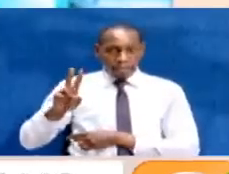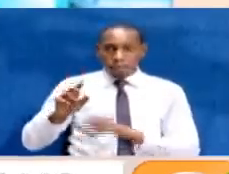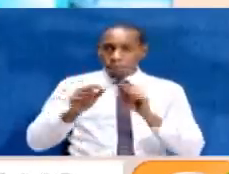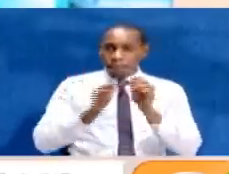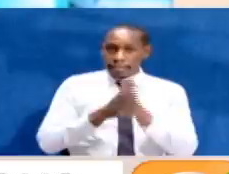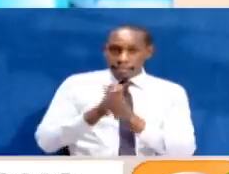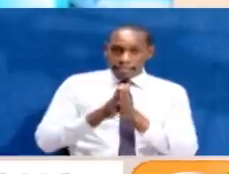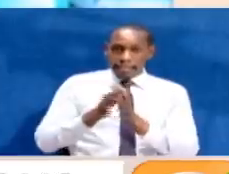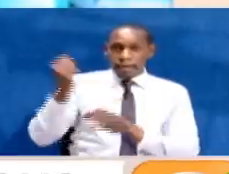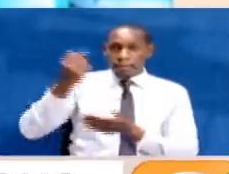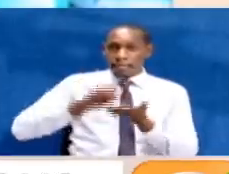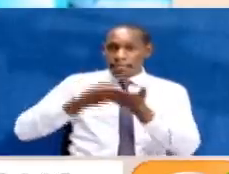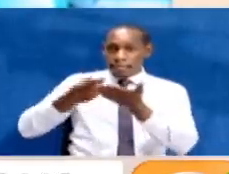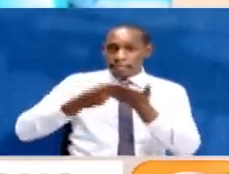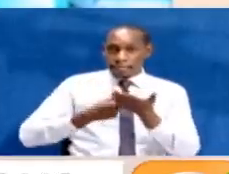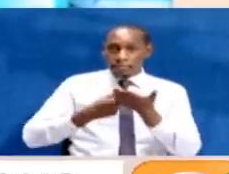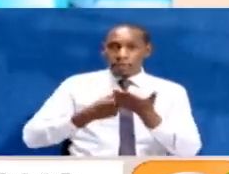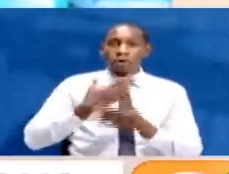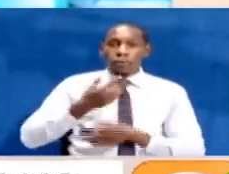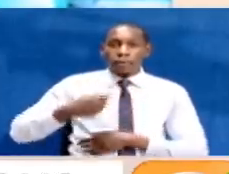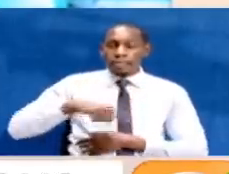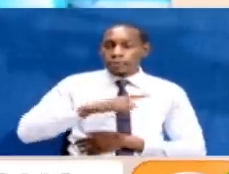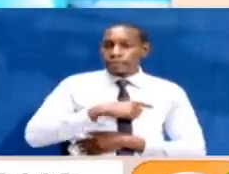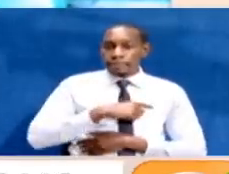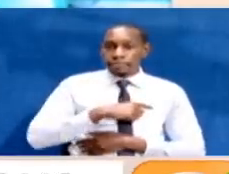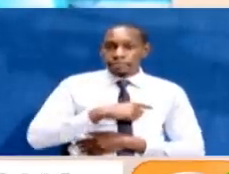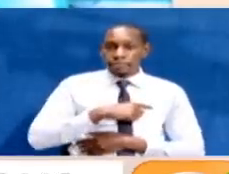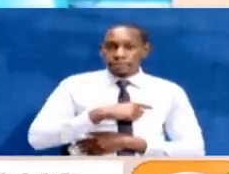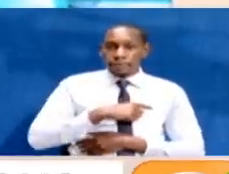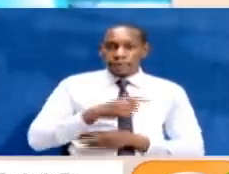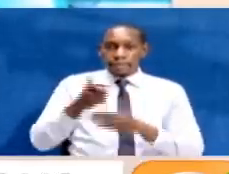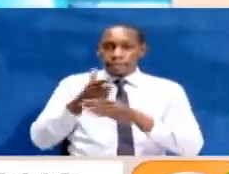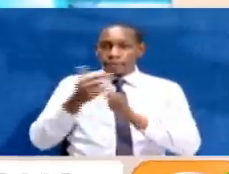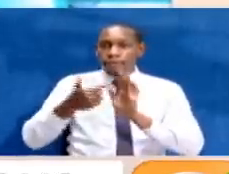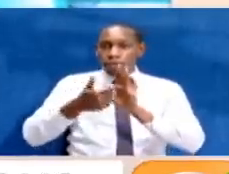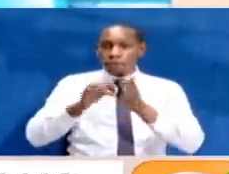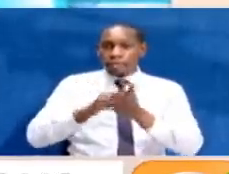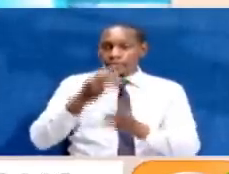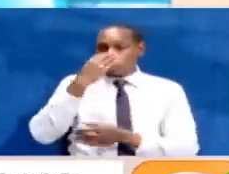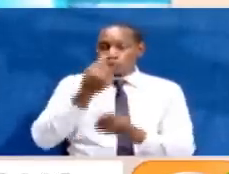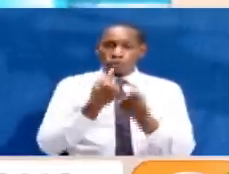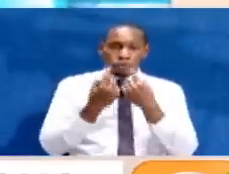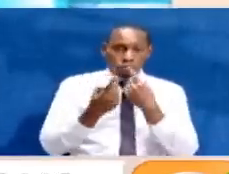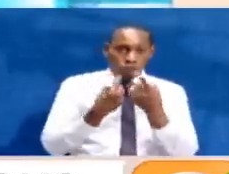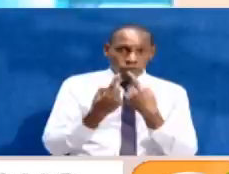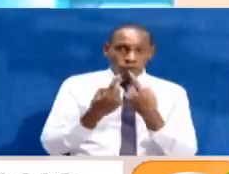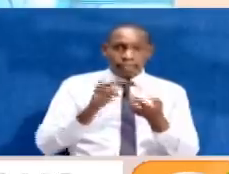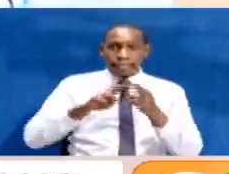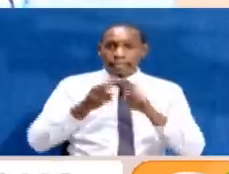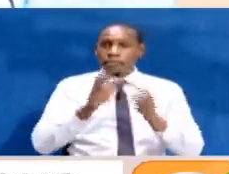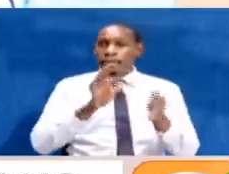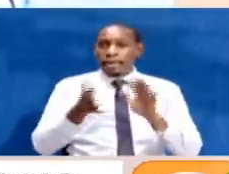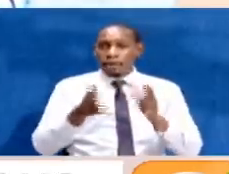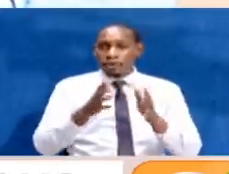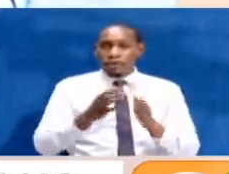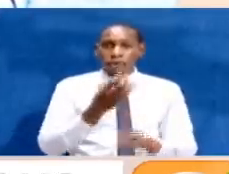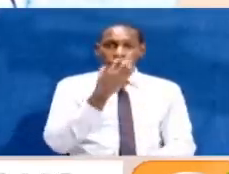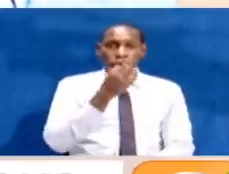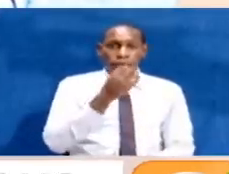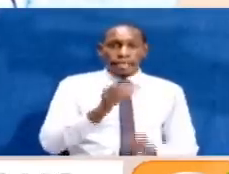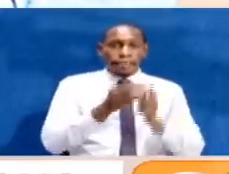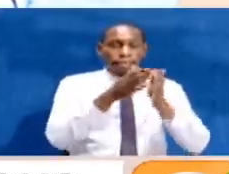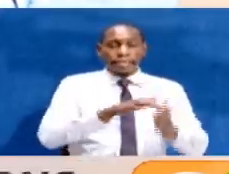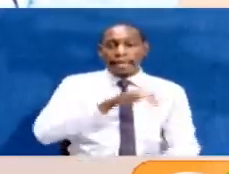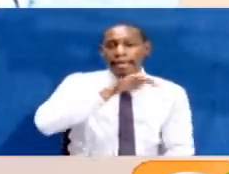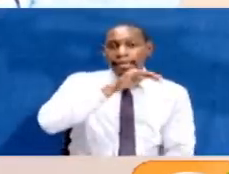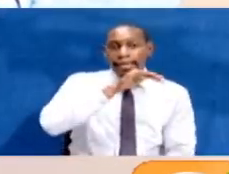get into these political conversations. And I want us to just get, there's a soundbite where he was talking about his relationship with the ODM